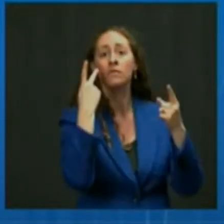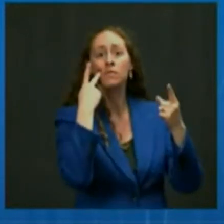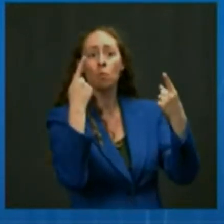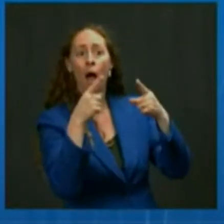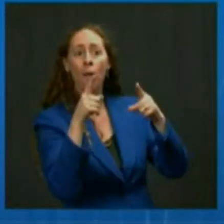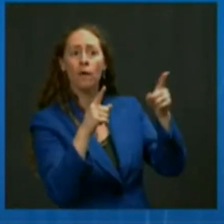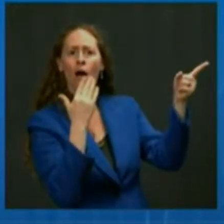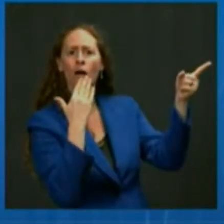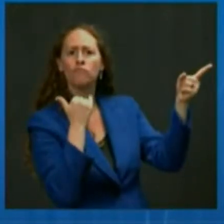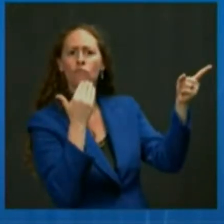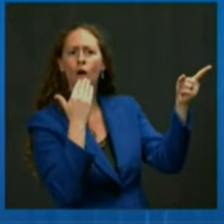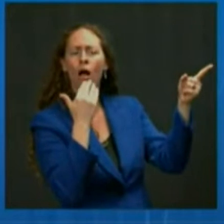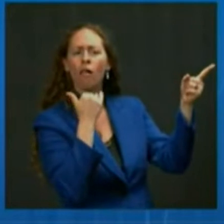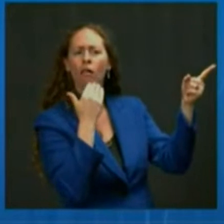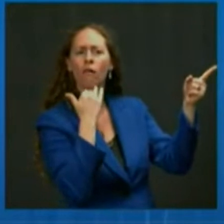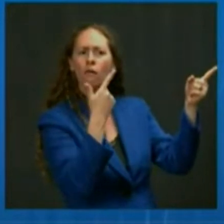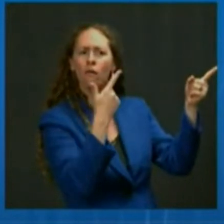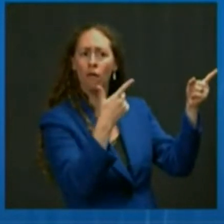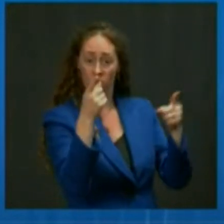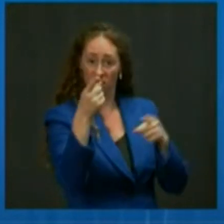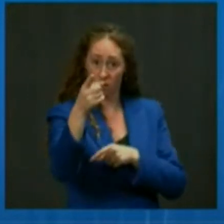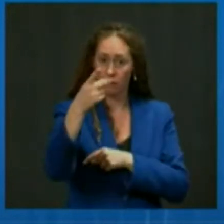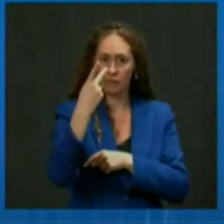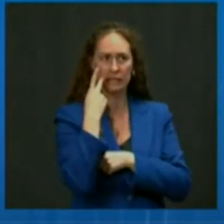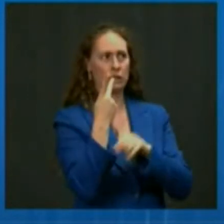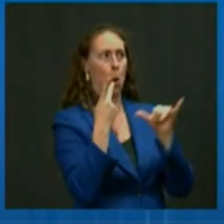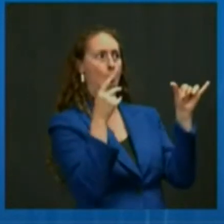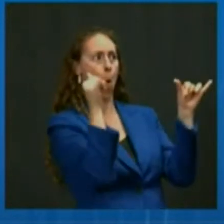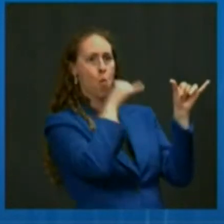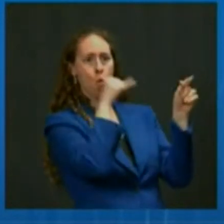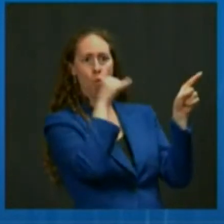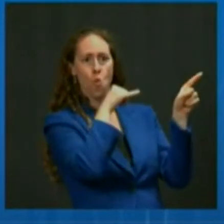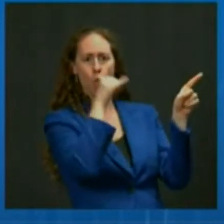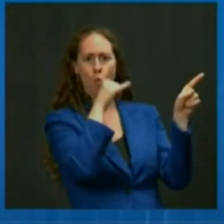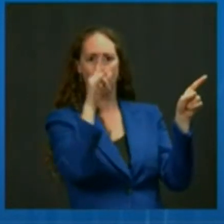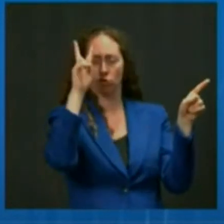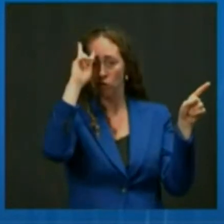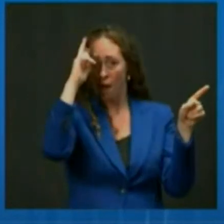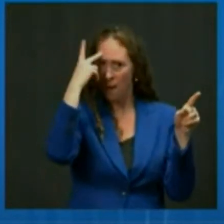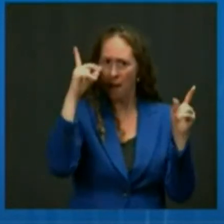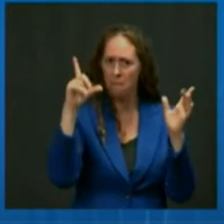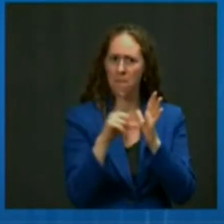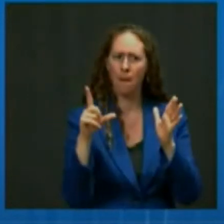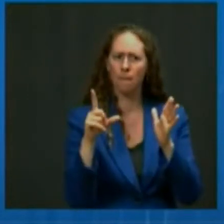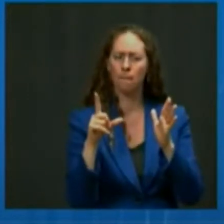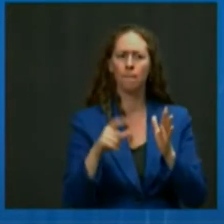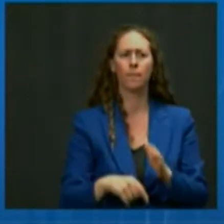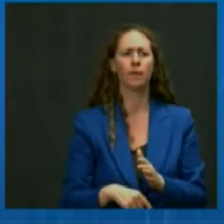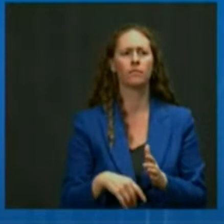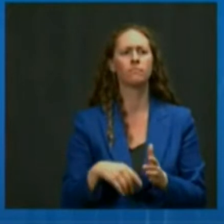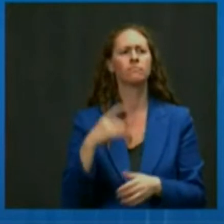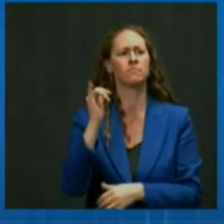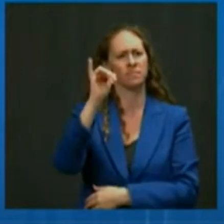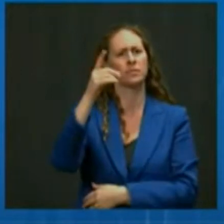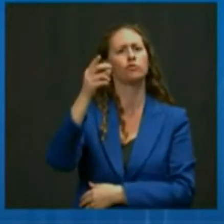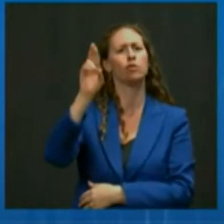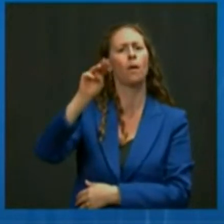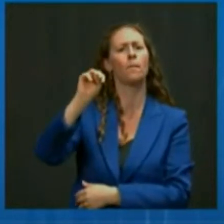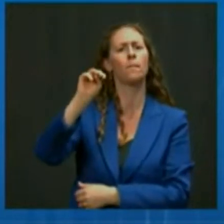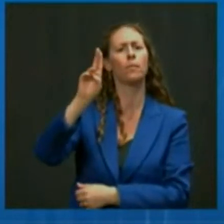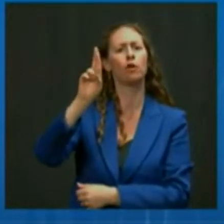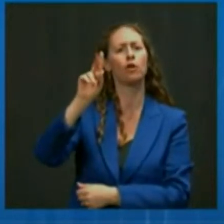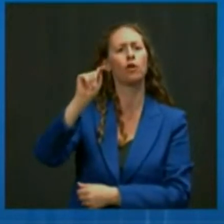Why the change of position over 5 days? And can you also clarify, Dr. Murthy said this is only adults. Pfizer was EUA'd